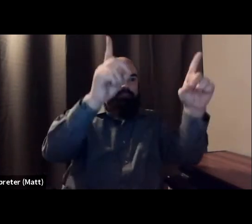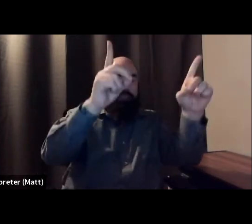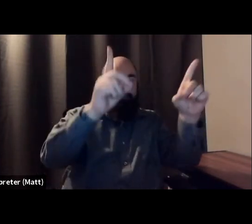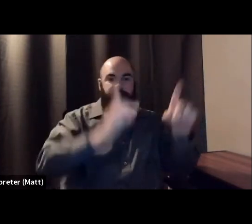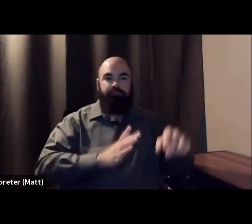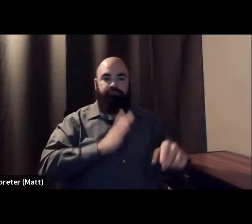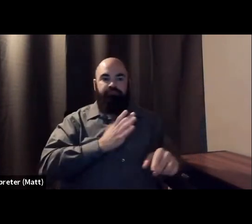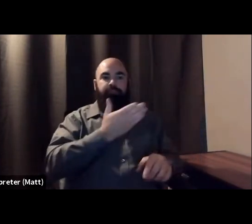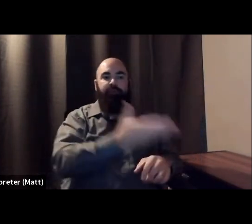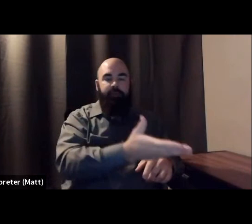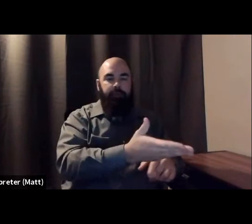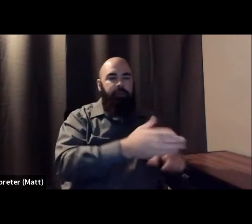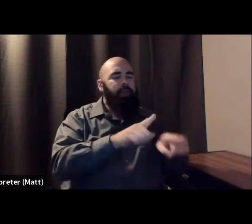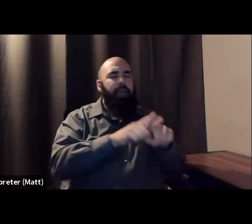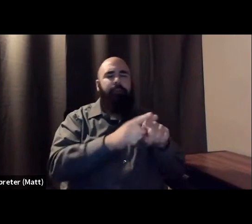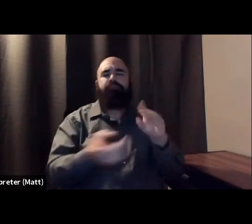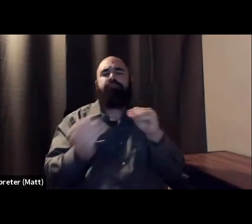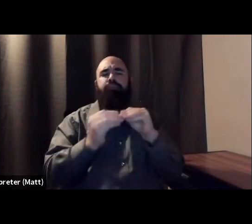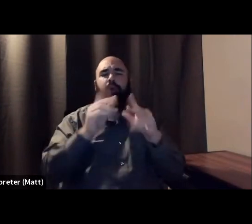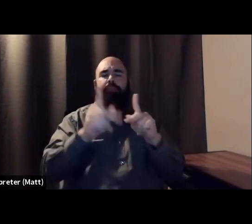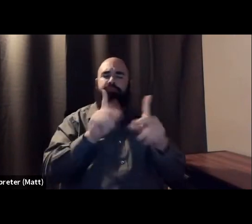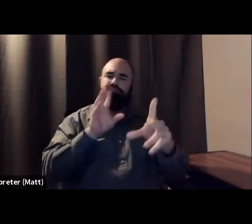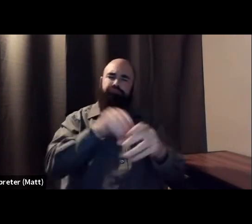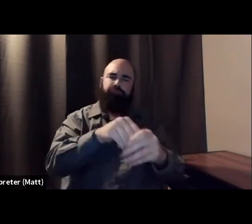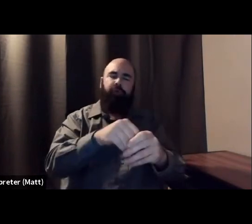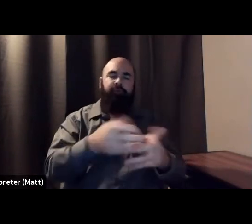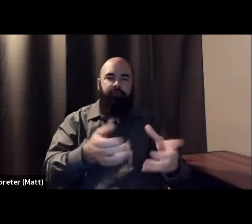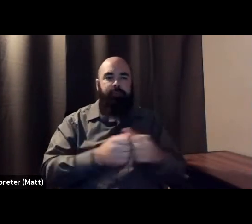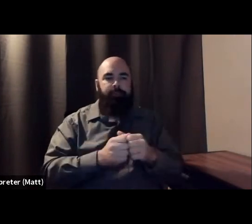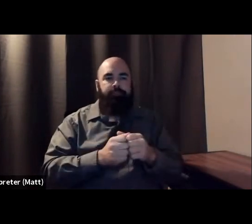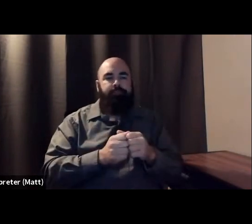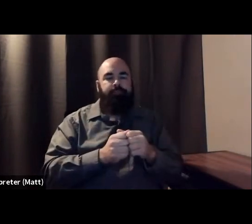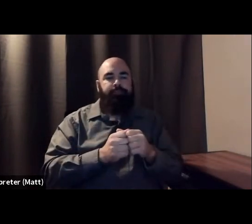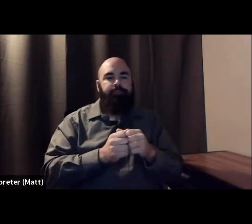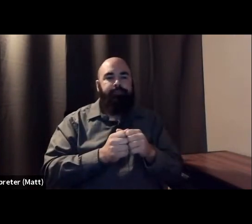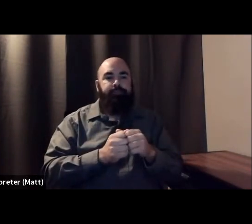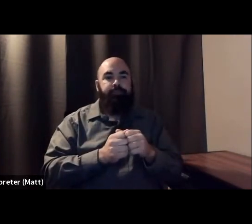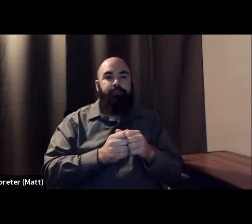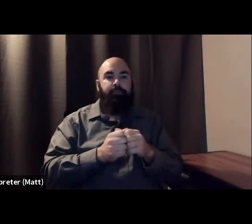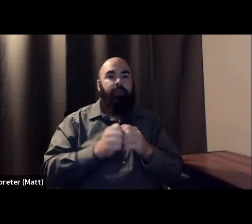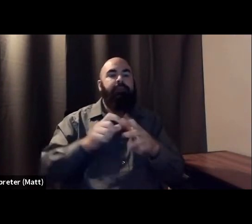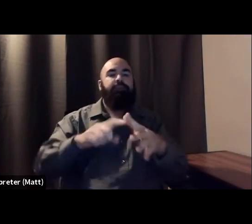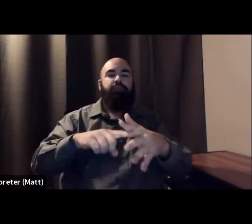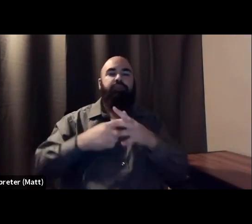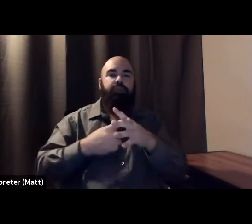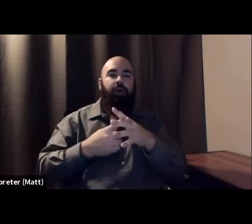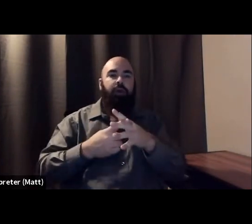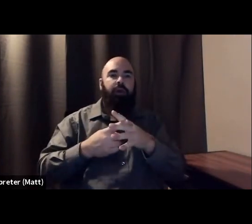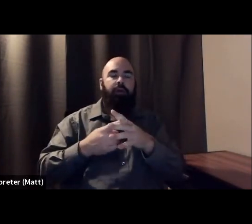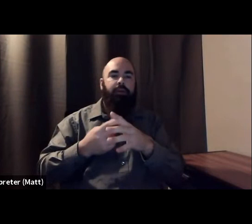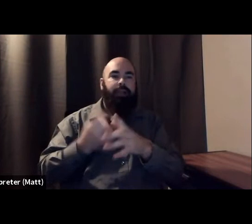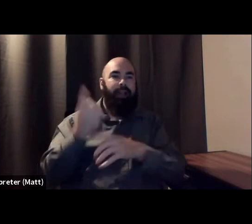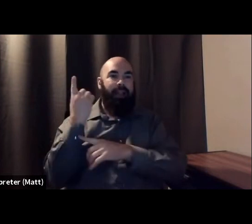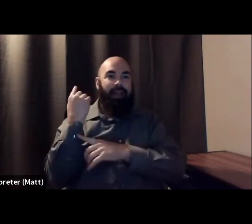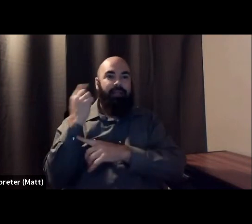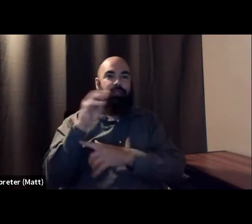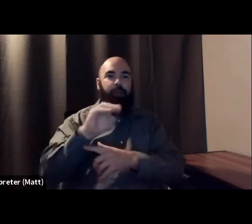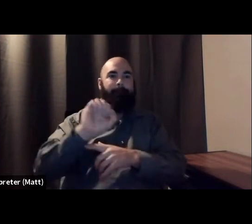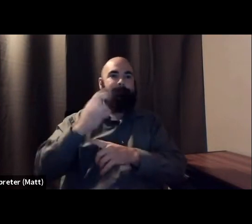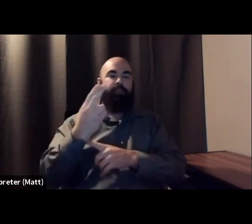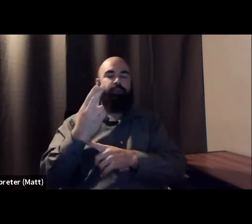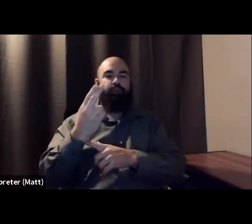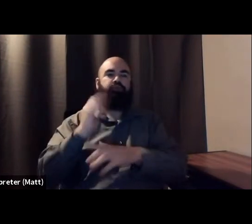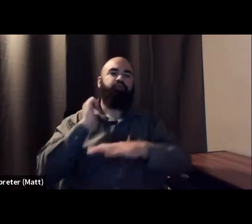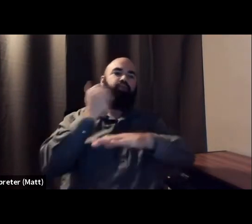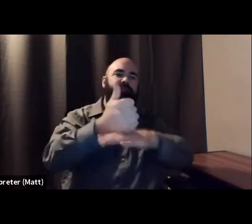all working to address COVID-19. Since last March, the task force has a long list of resources